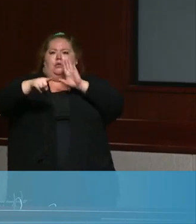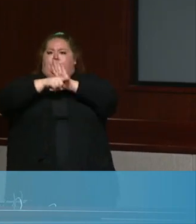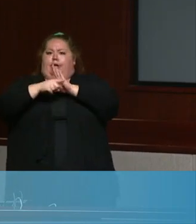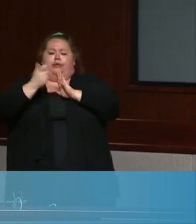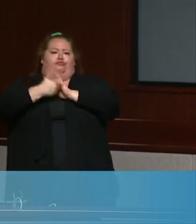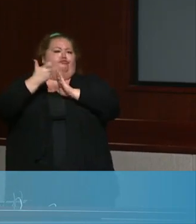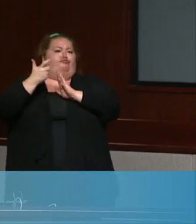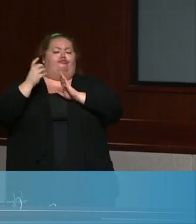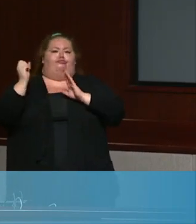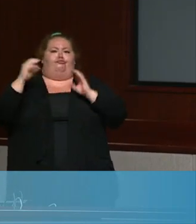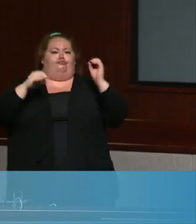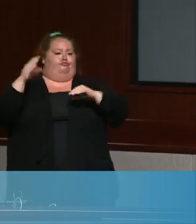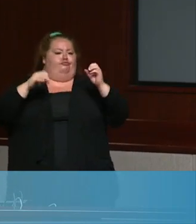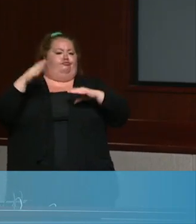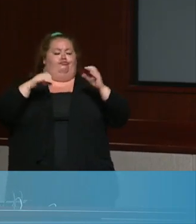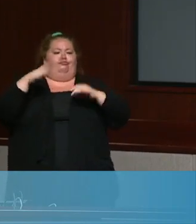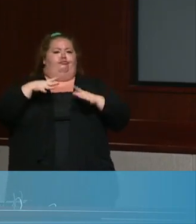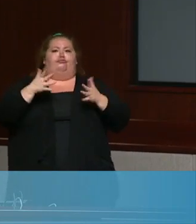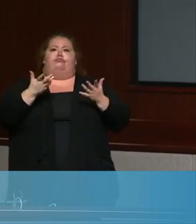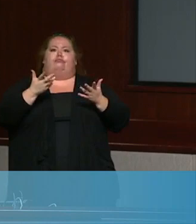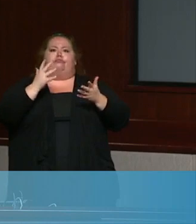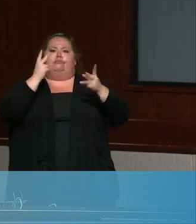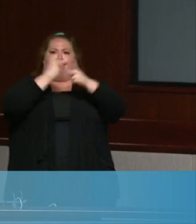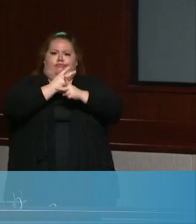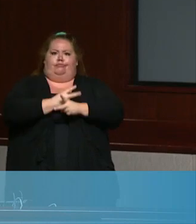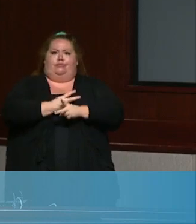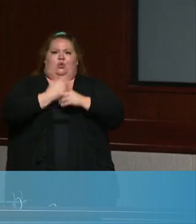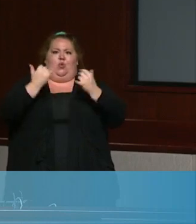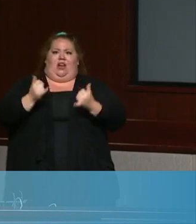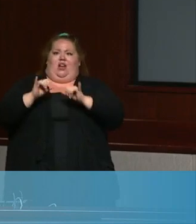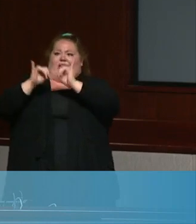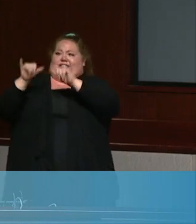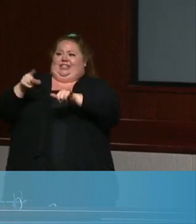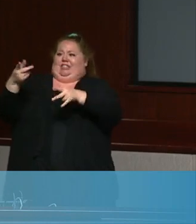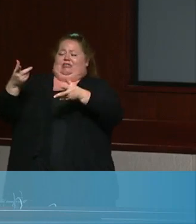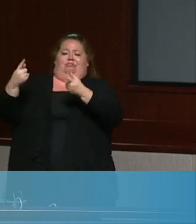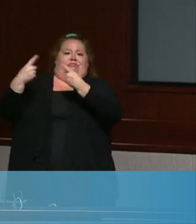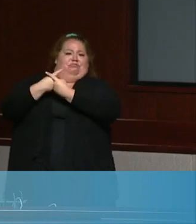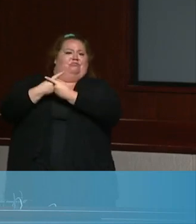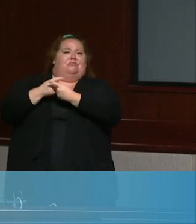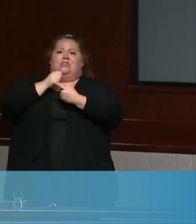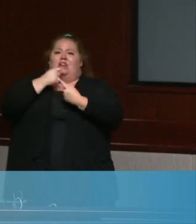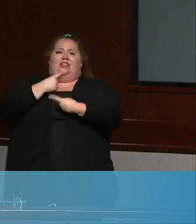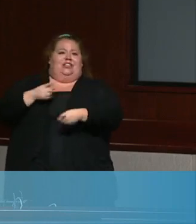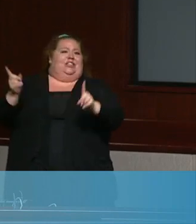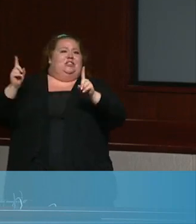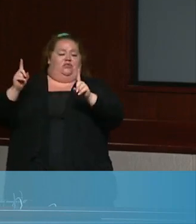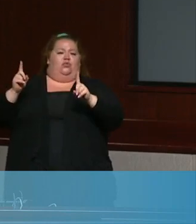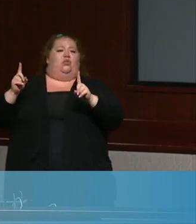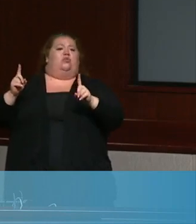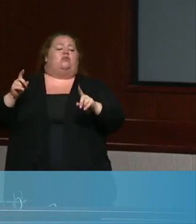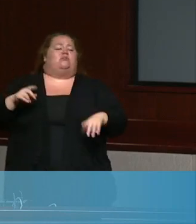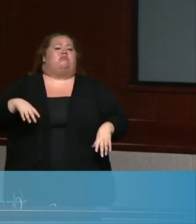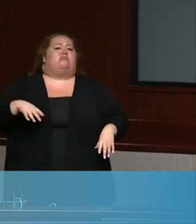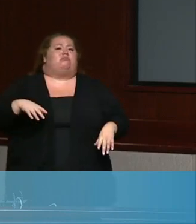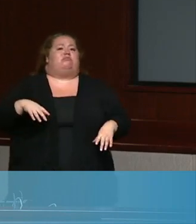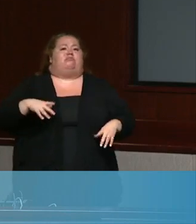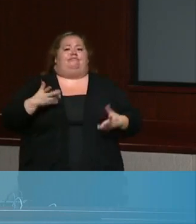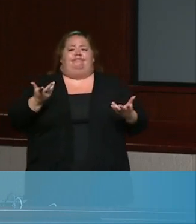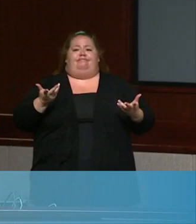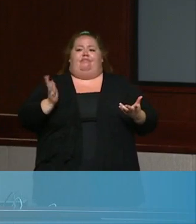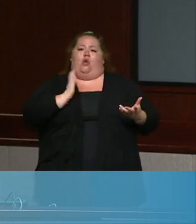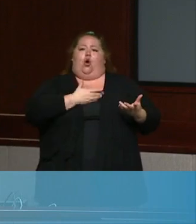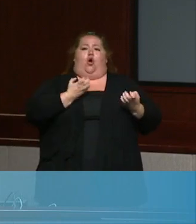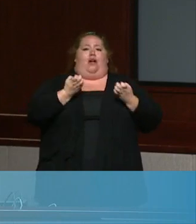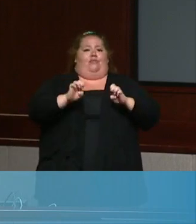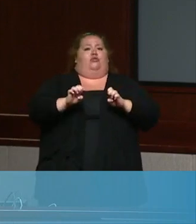testing positivity. Right now, we, as in probably most other counties in California, are going to spend the vast majority of our efforts to make